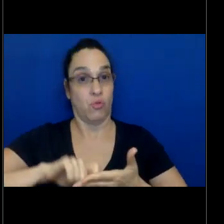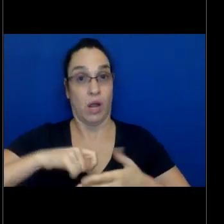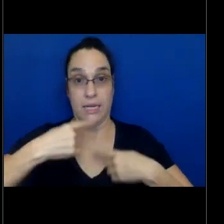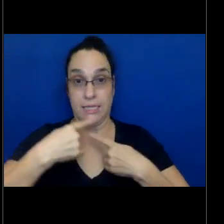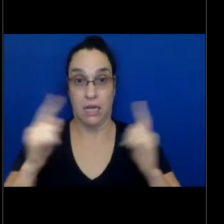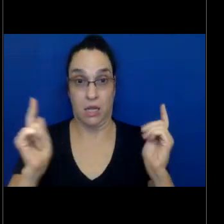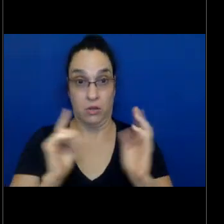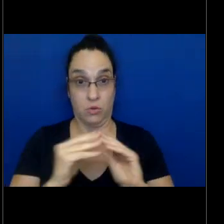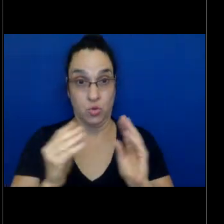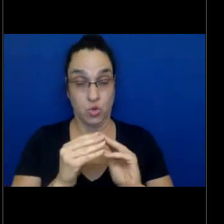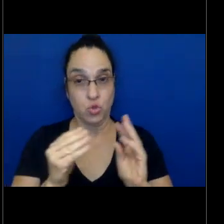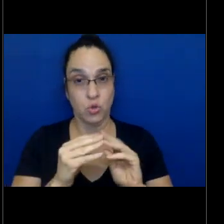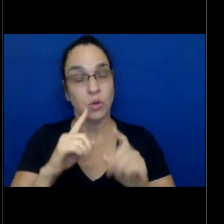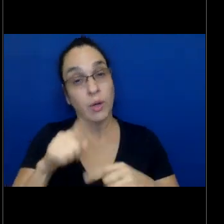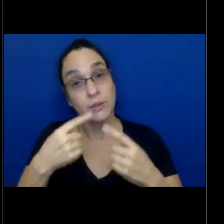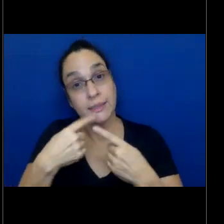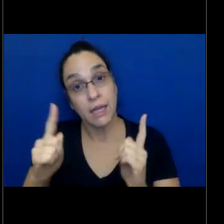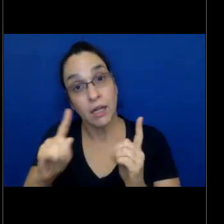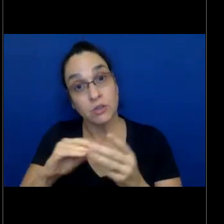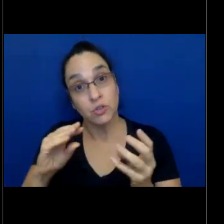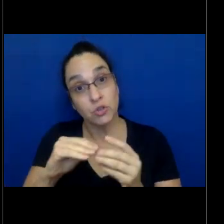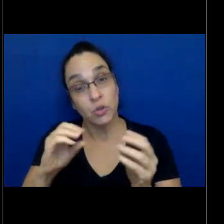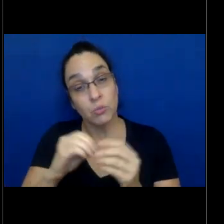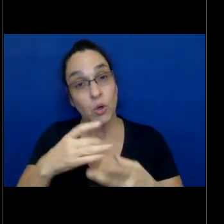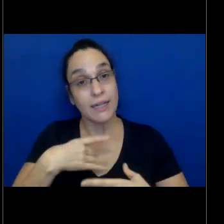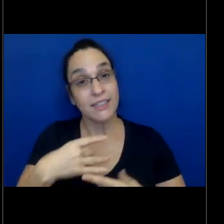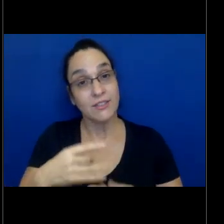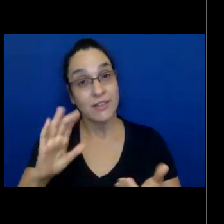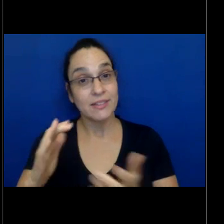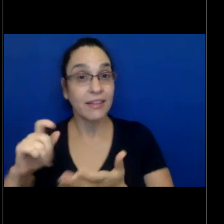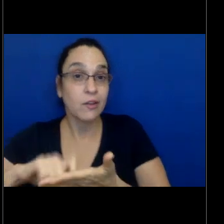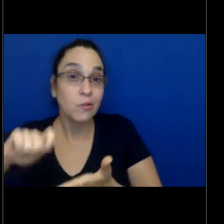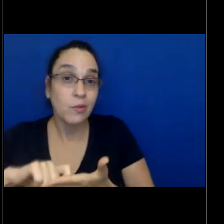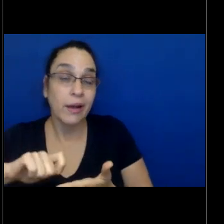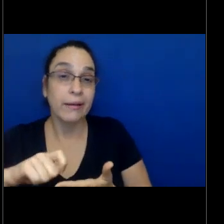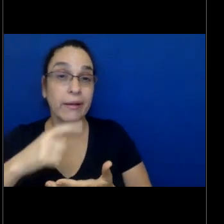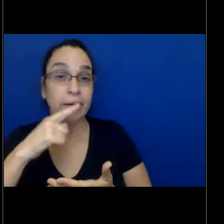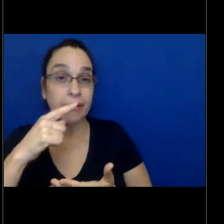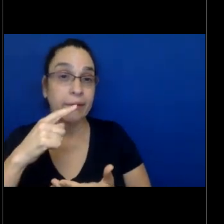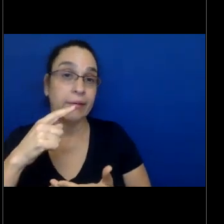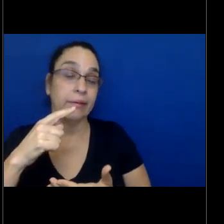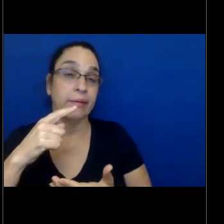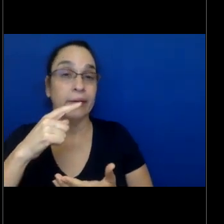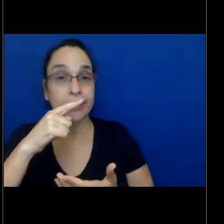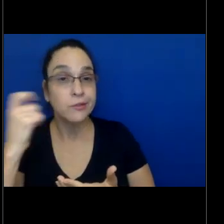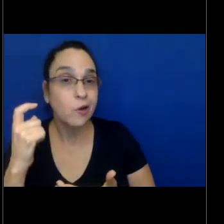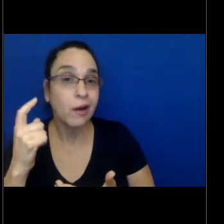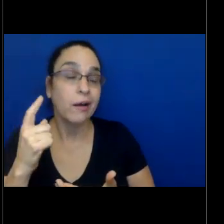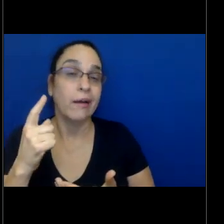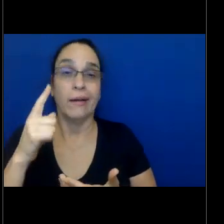more interesting than writing a technical paper. So here I also, over the years,